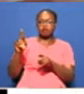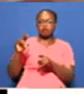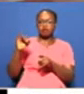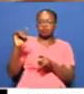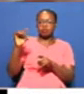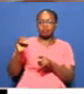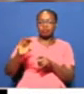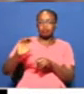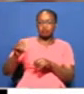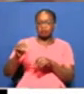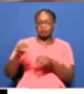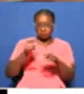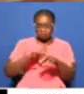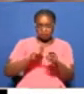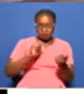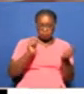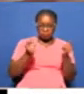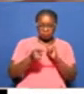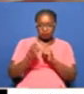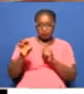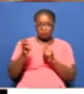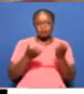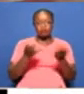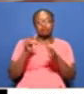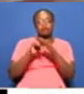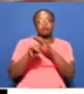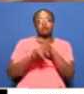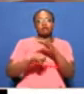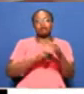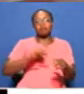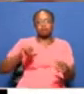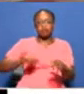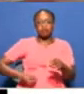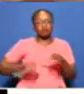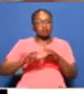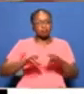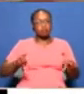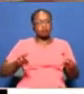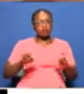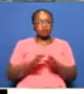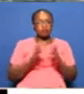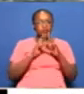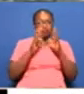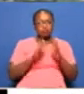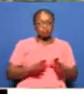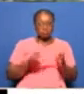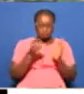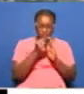they leveraged e-commerce and gained access to the Chinese market. Teresa Mutai reports.